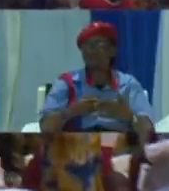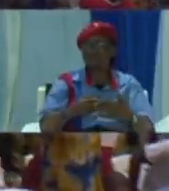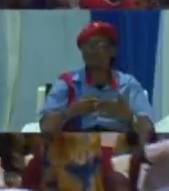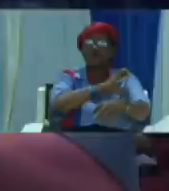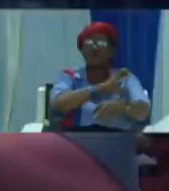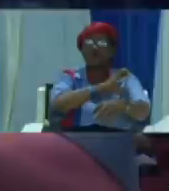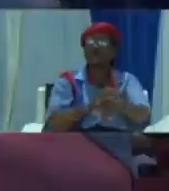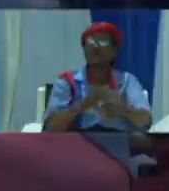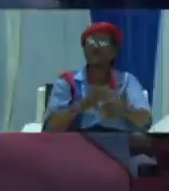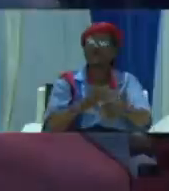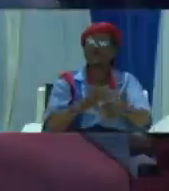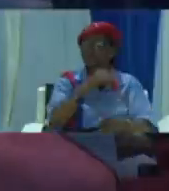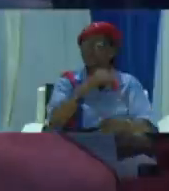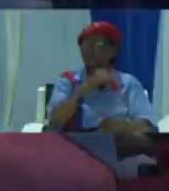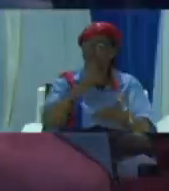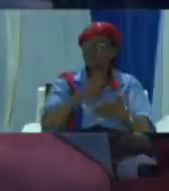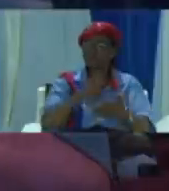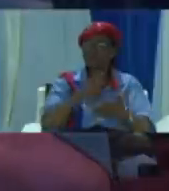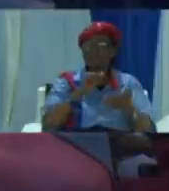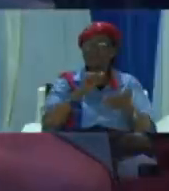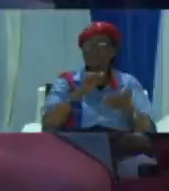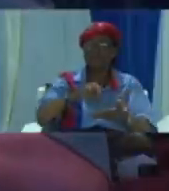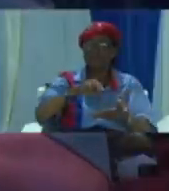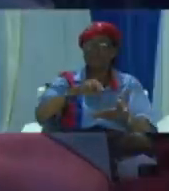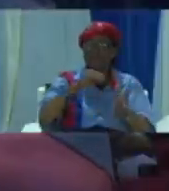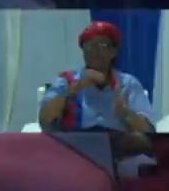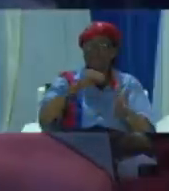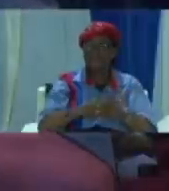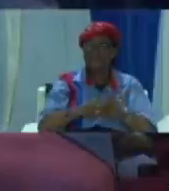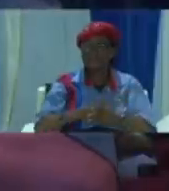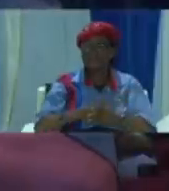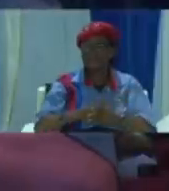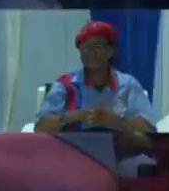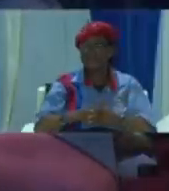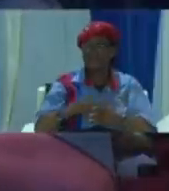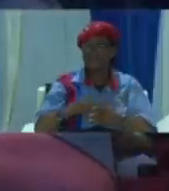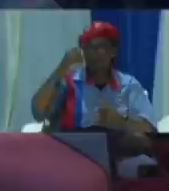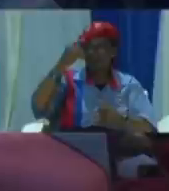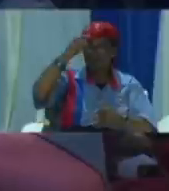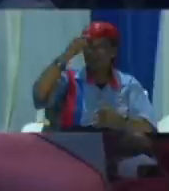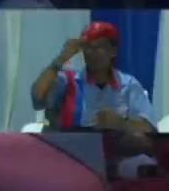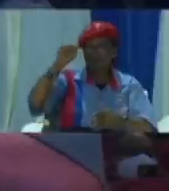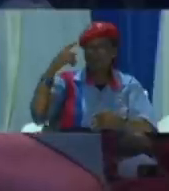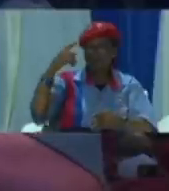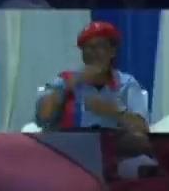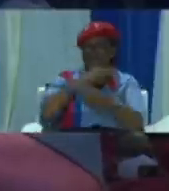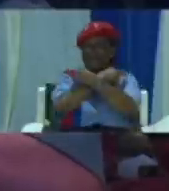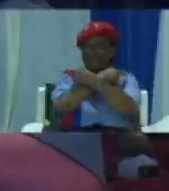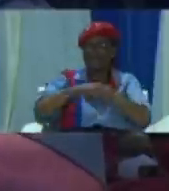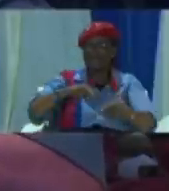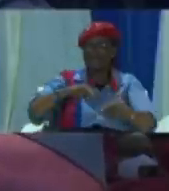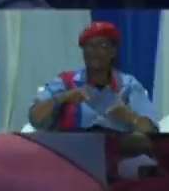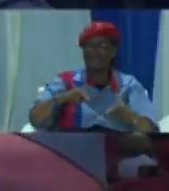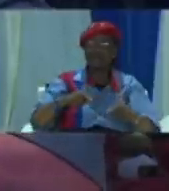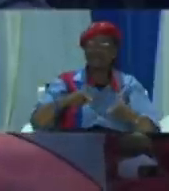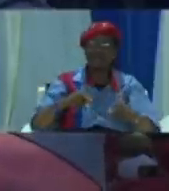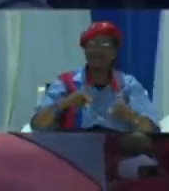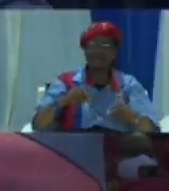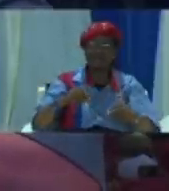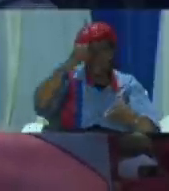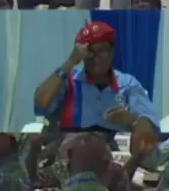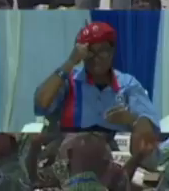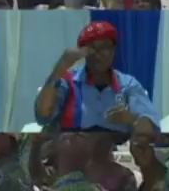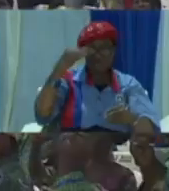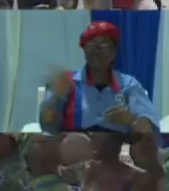You know what that means? For the rest of your life, you will be a